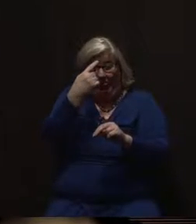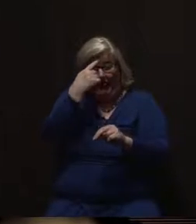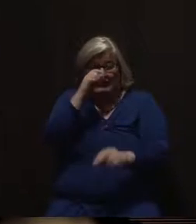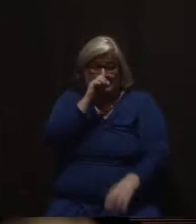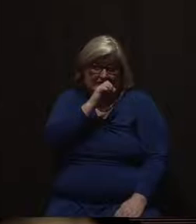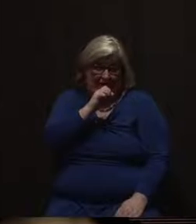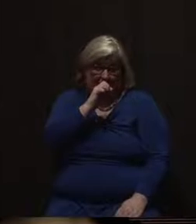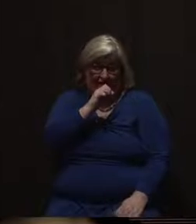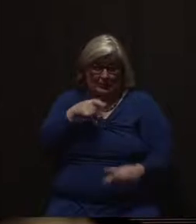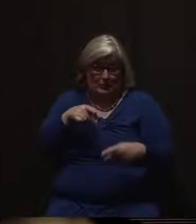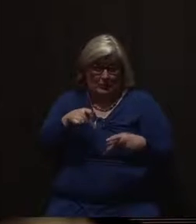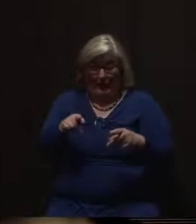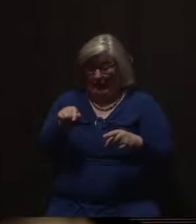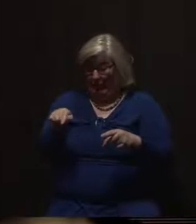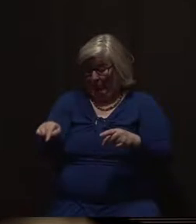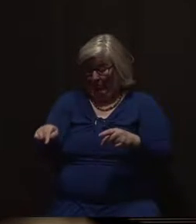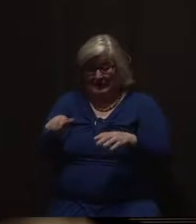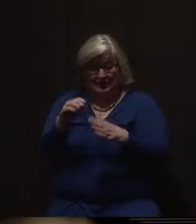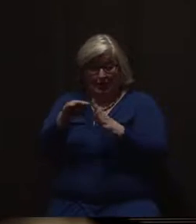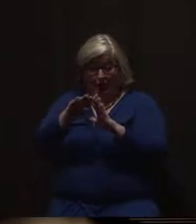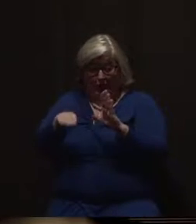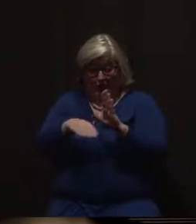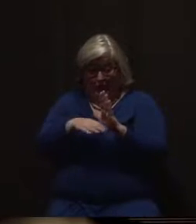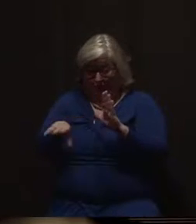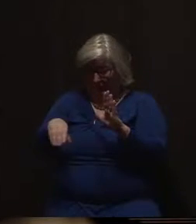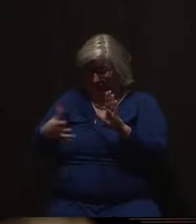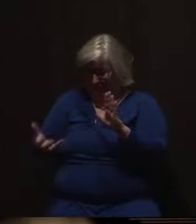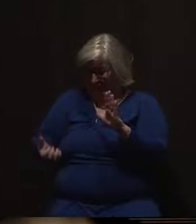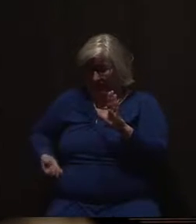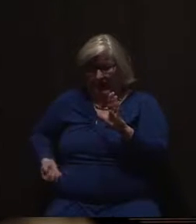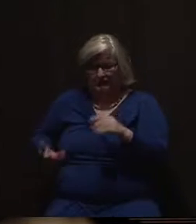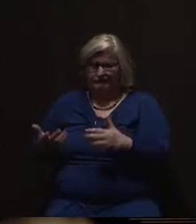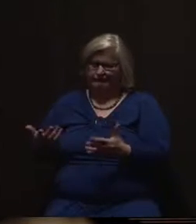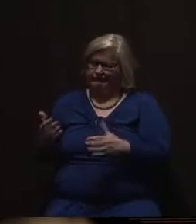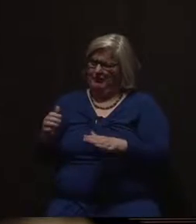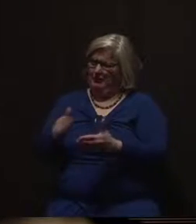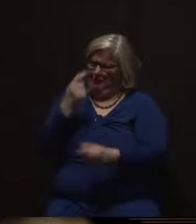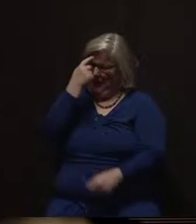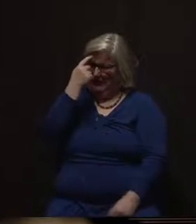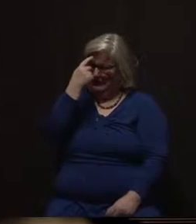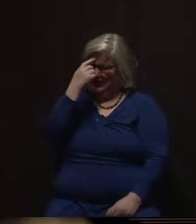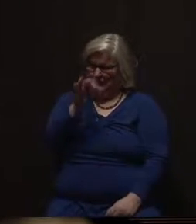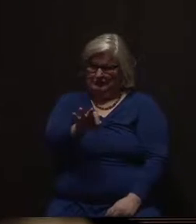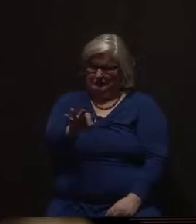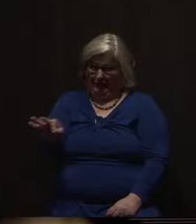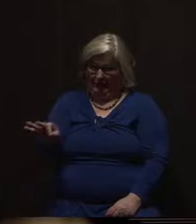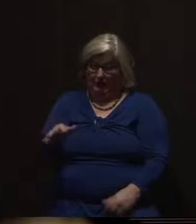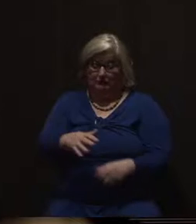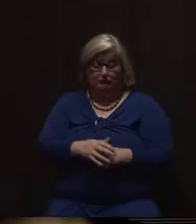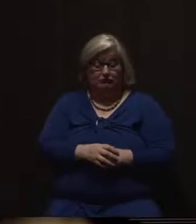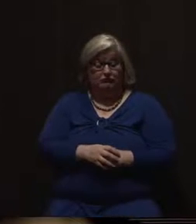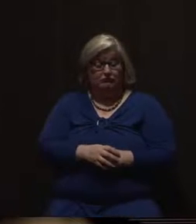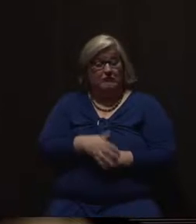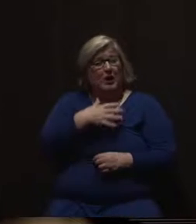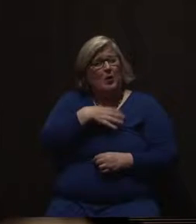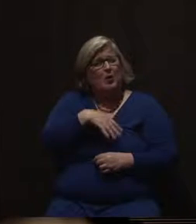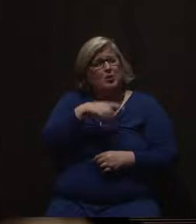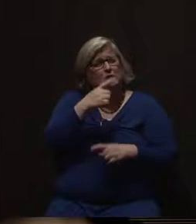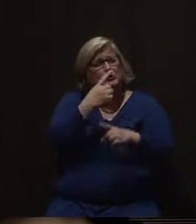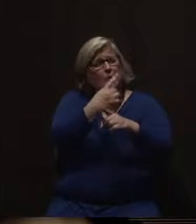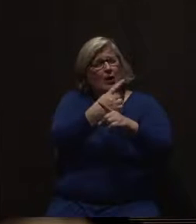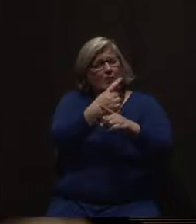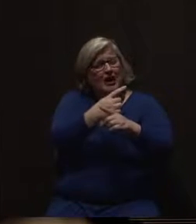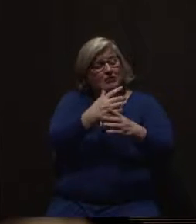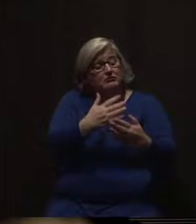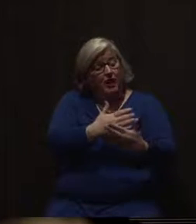that, the other thing, I think when we talk about love, it's hard not to talk about shame as well. And